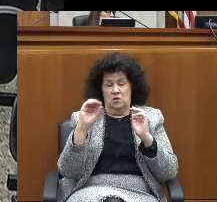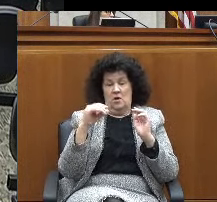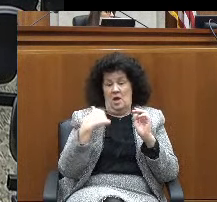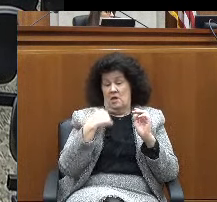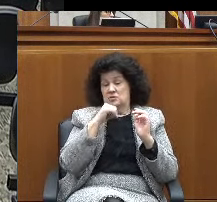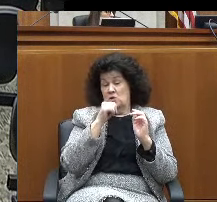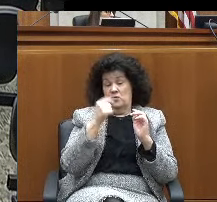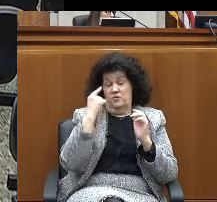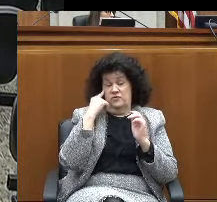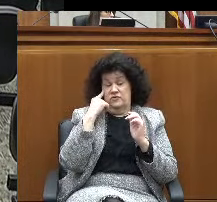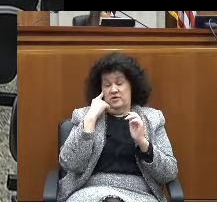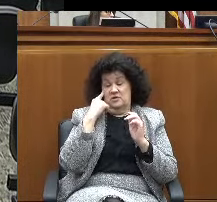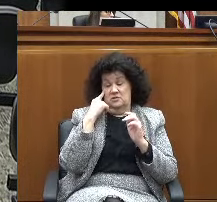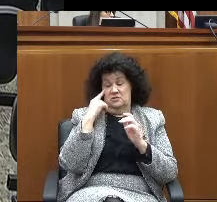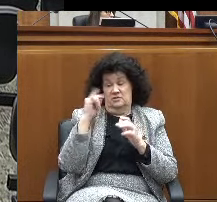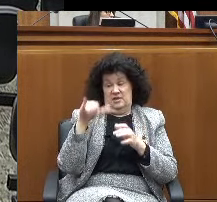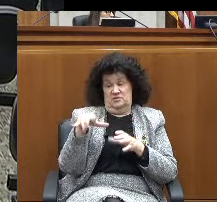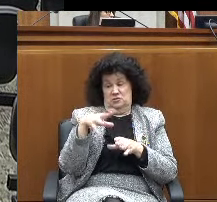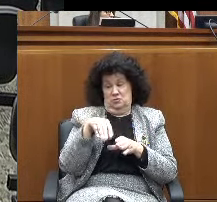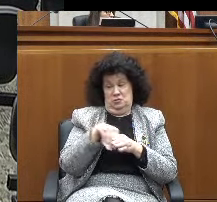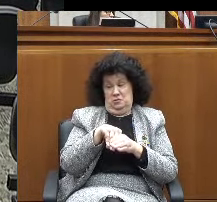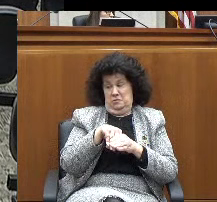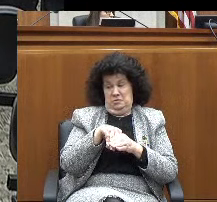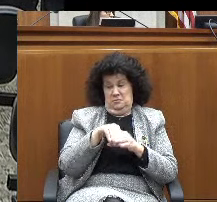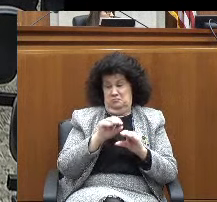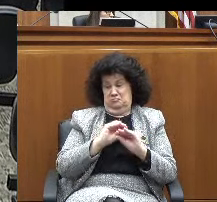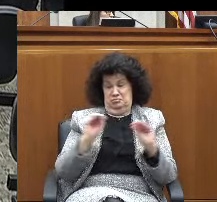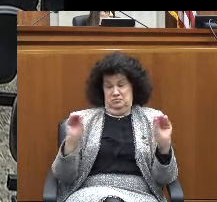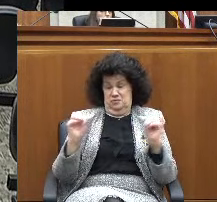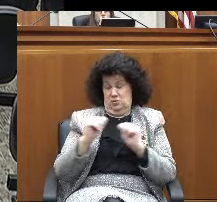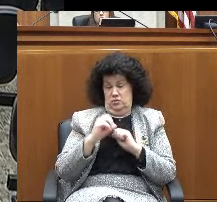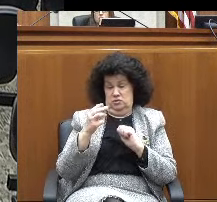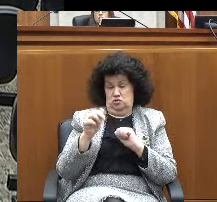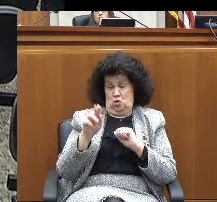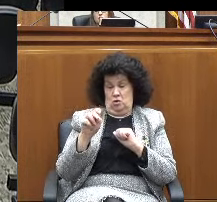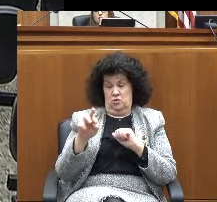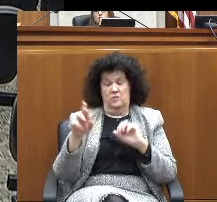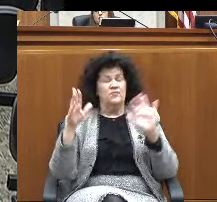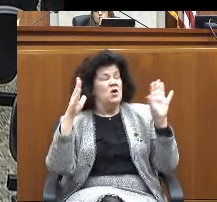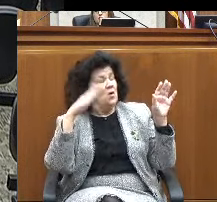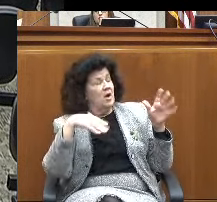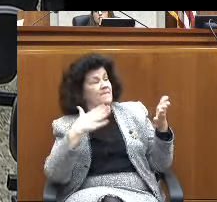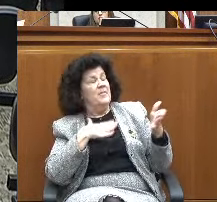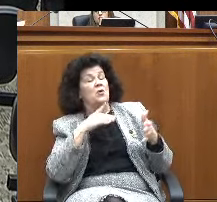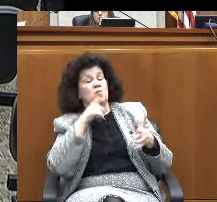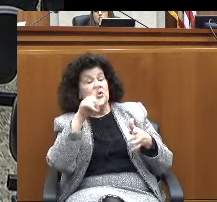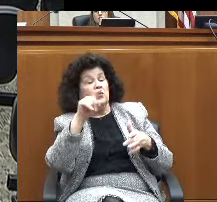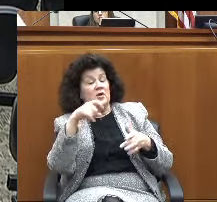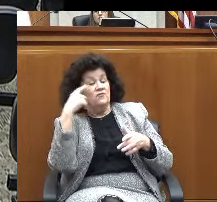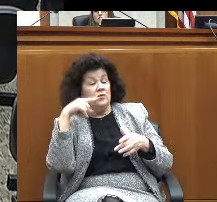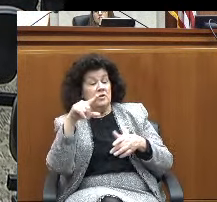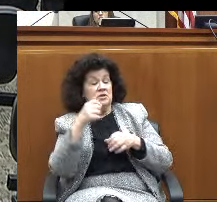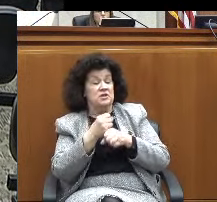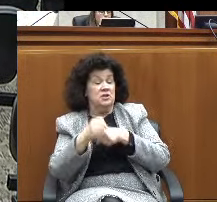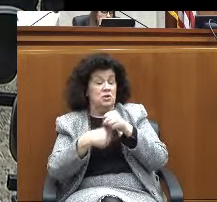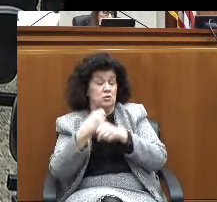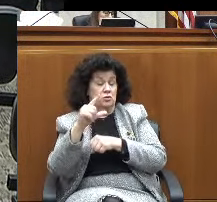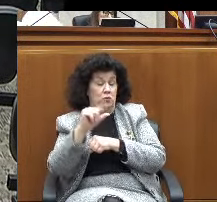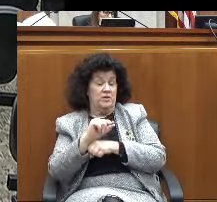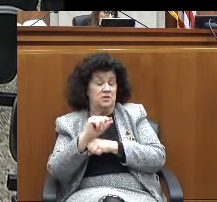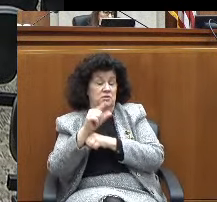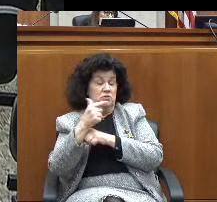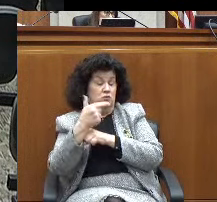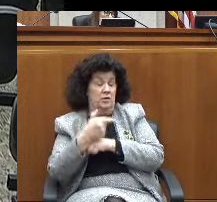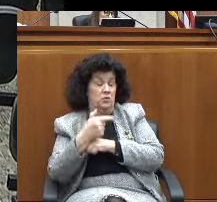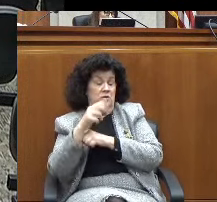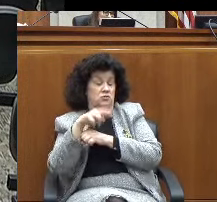don't think that it is included at all in terms of the charter board. Well, I guess my real question is, for 2021-22, if we had